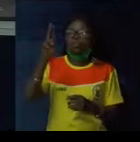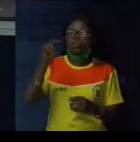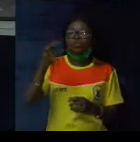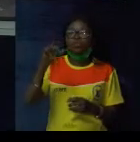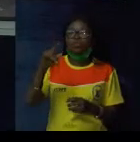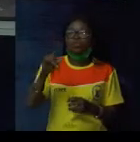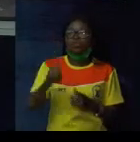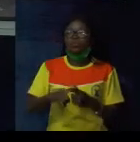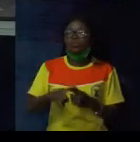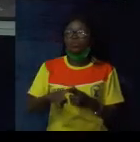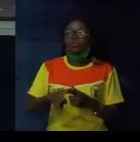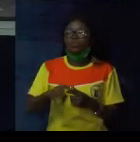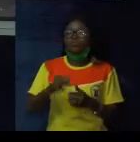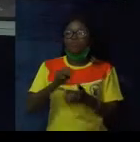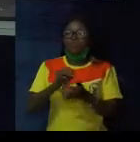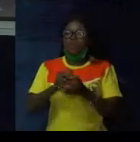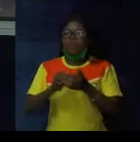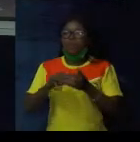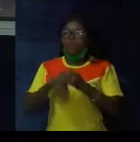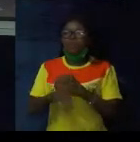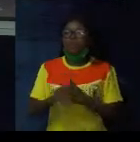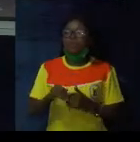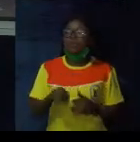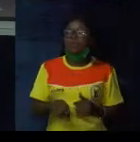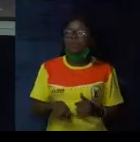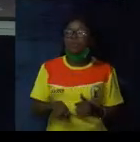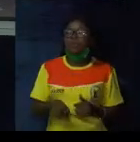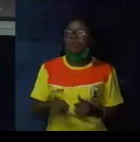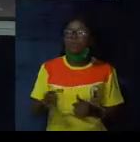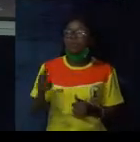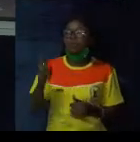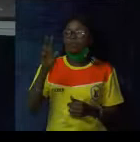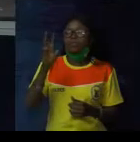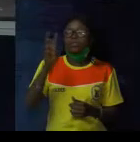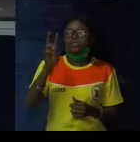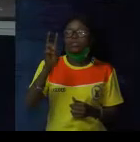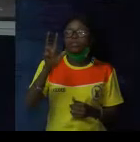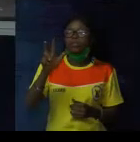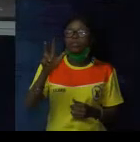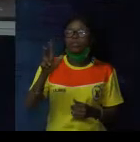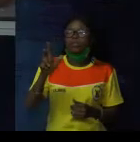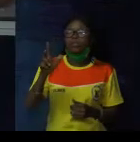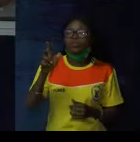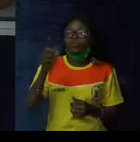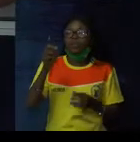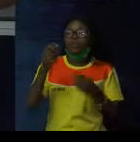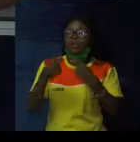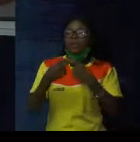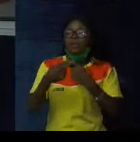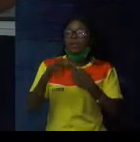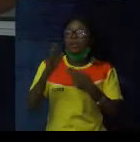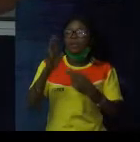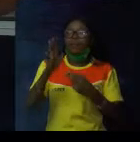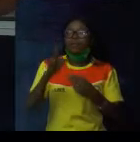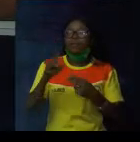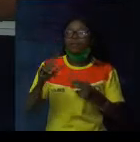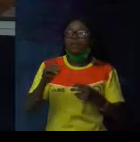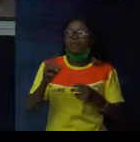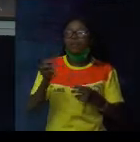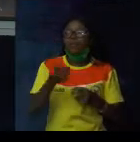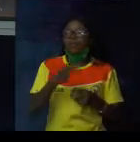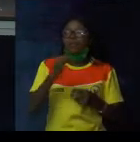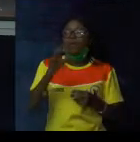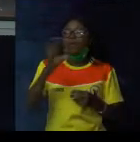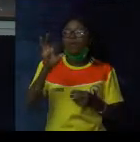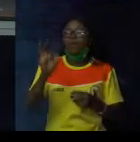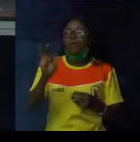Then you need to scale it down with 5/9. So you scale it down with 5/9. 9 goes here